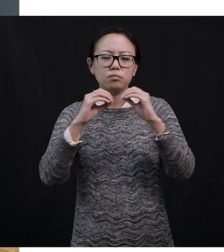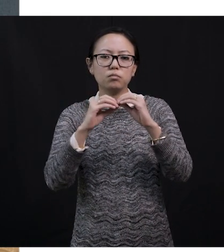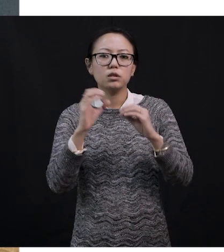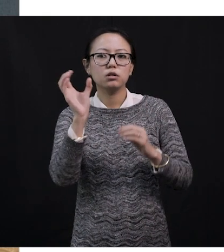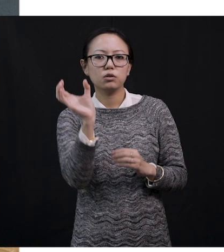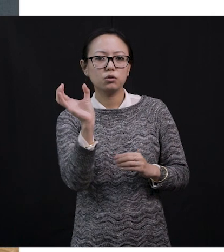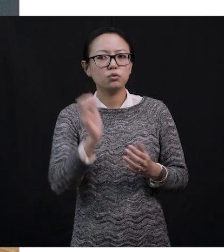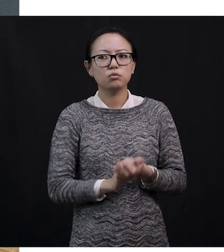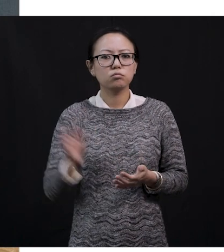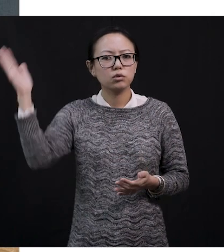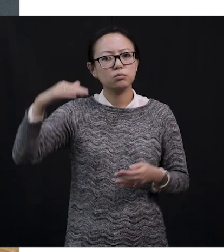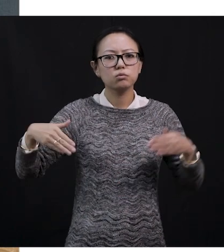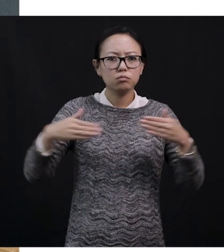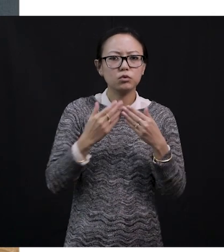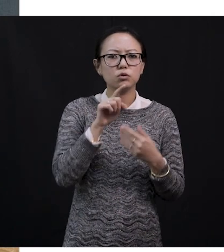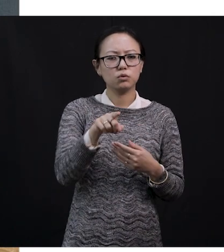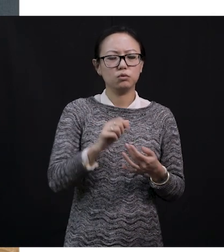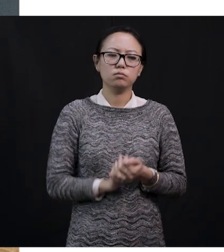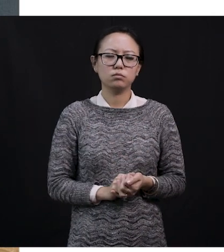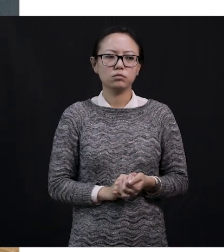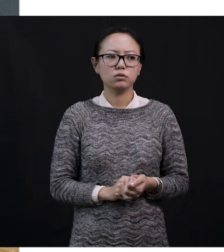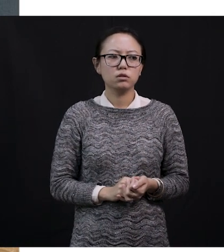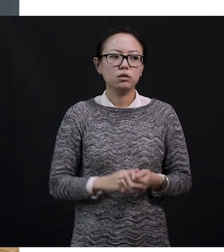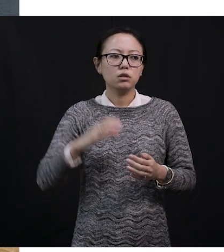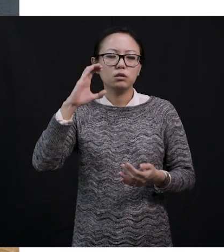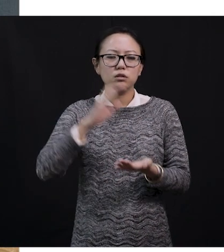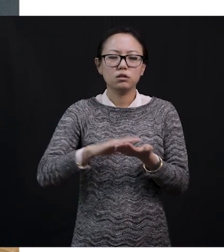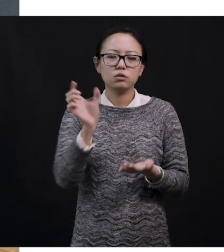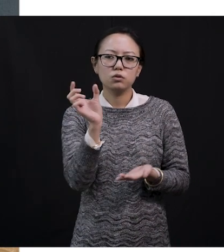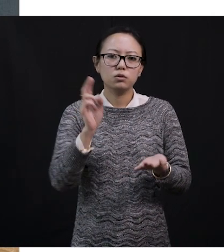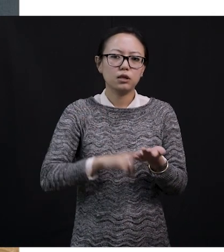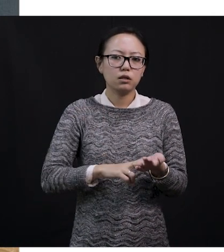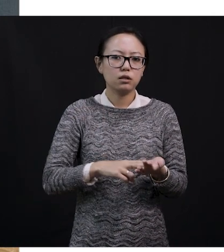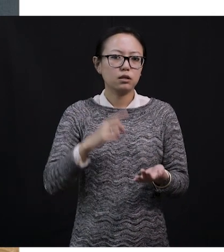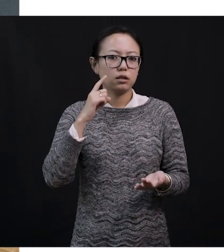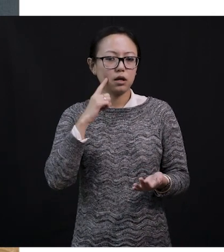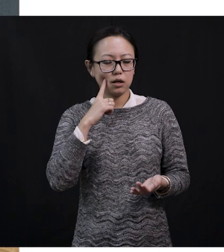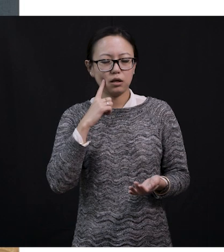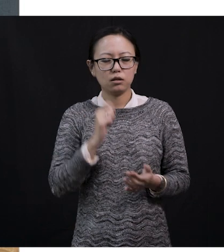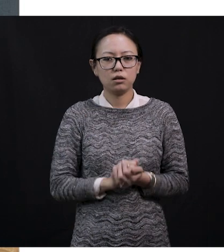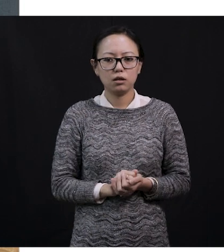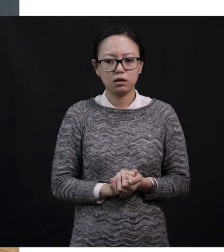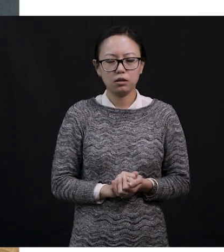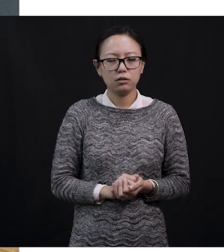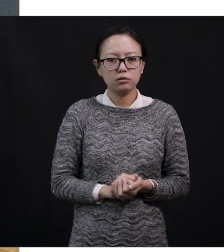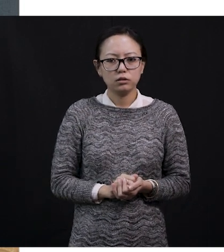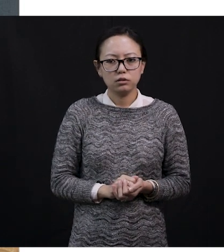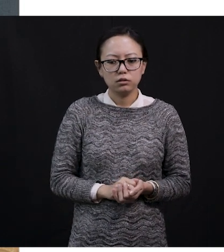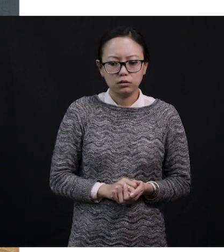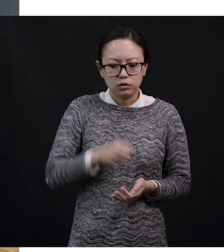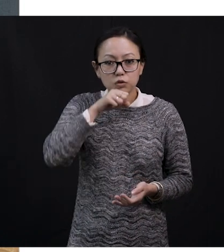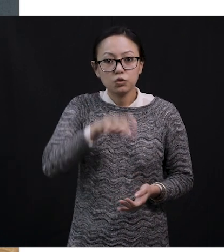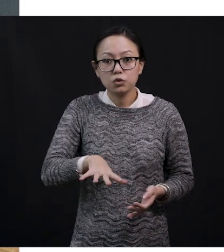is an old friend, a close friend of, in fact, we can say the childhood friend of Bipin Babu. And what